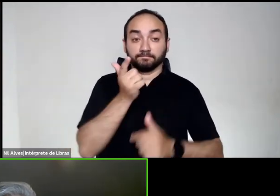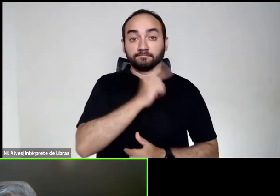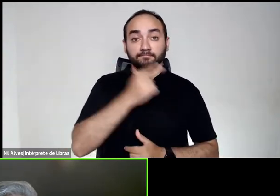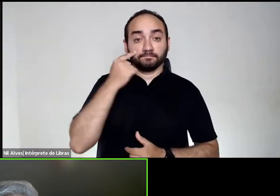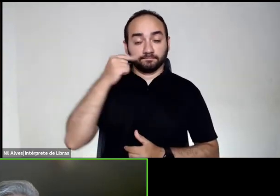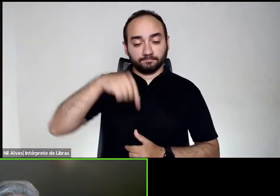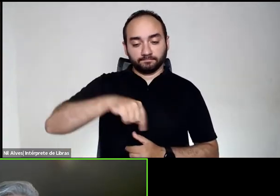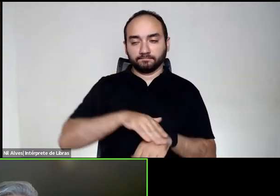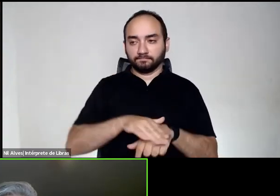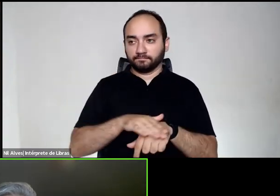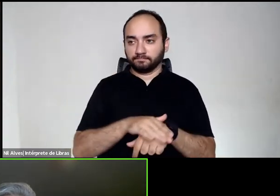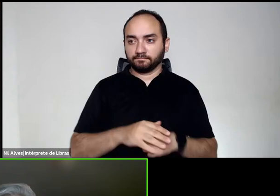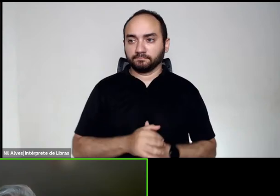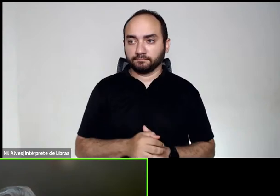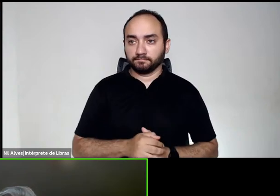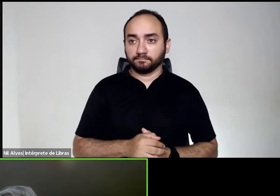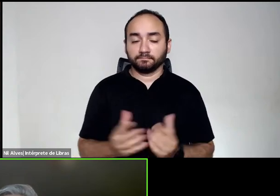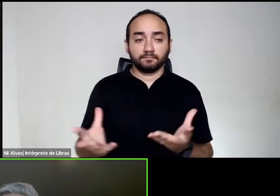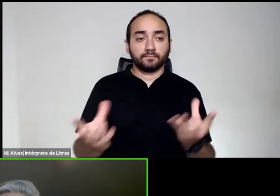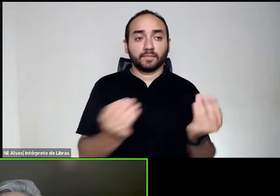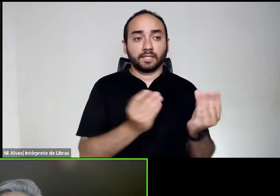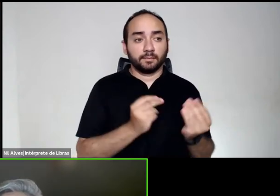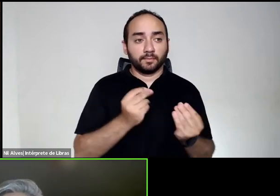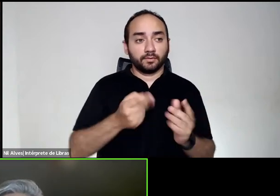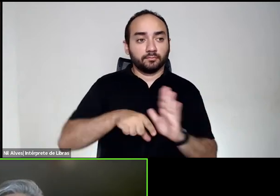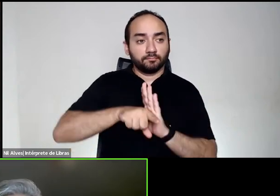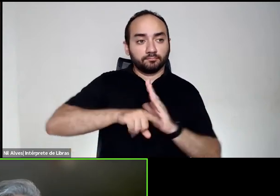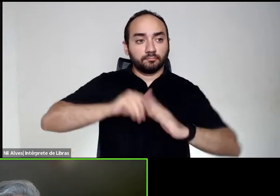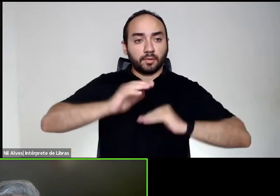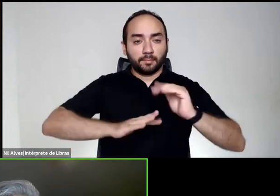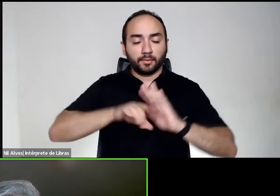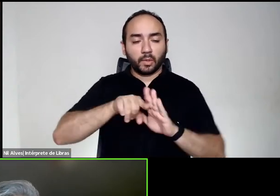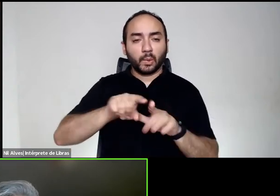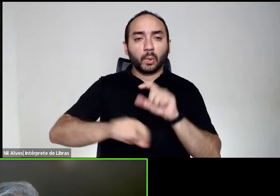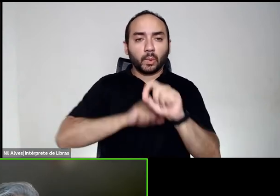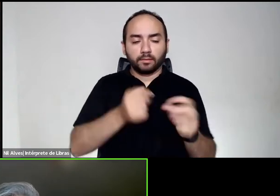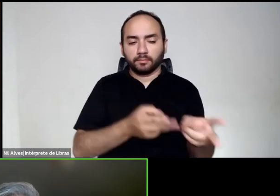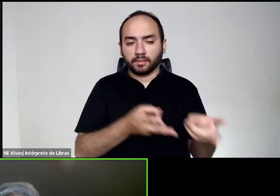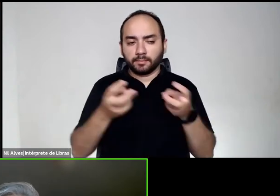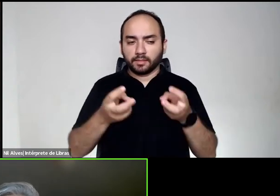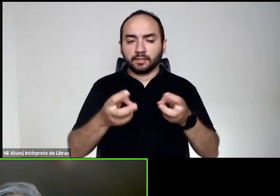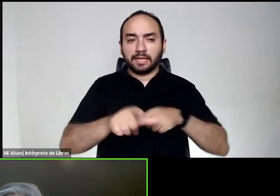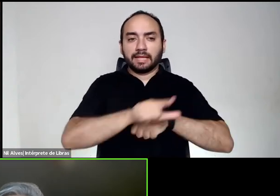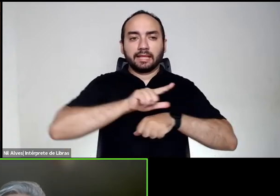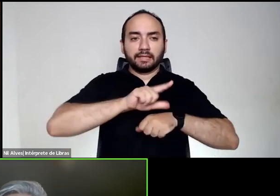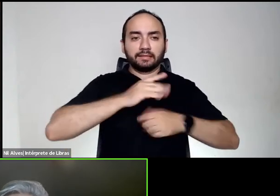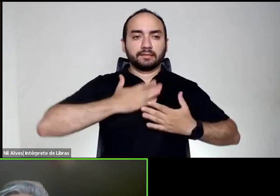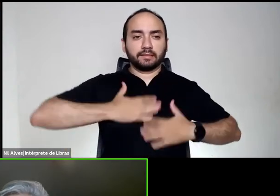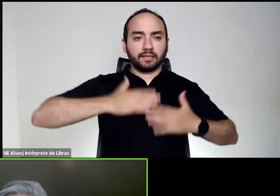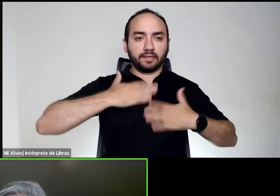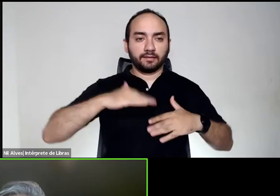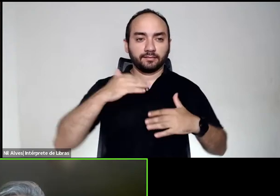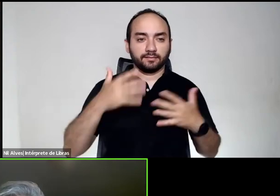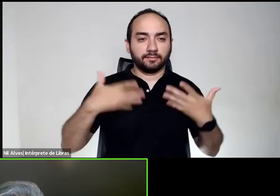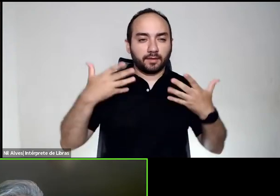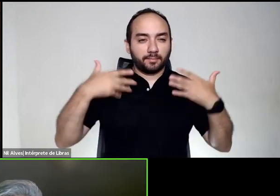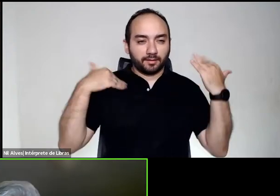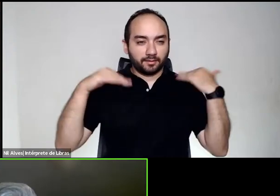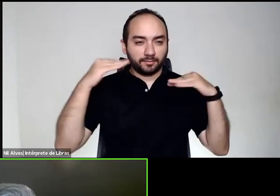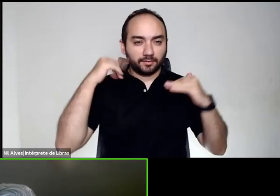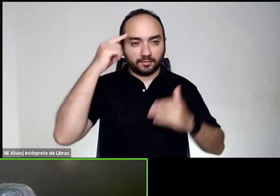researchers have noted that leisure is an avenue for resistance because leisure activities